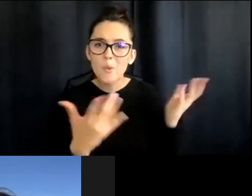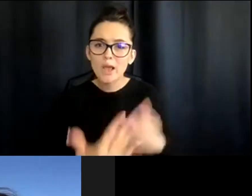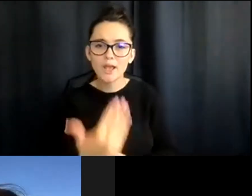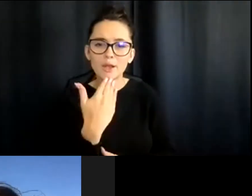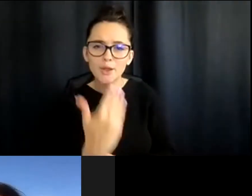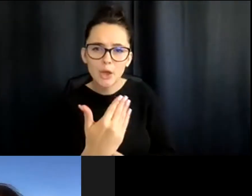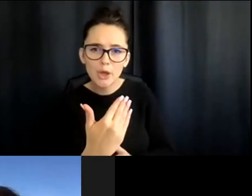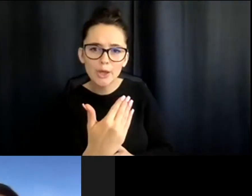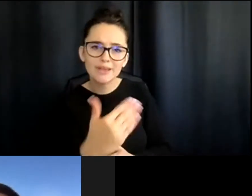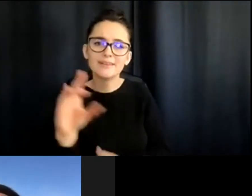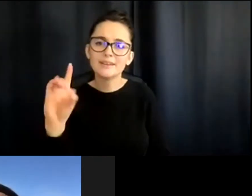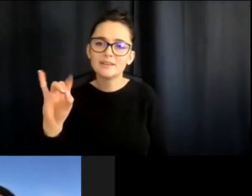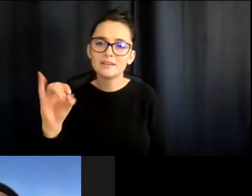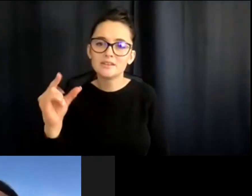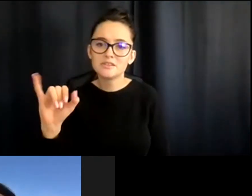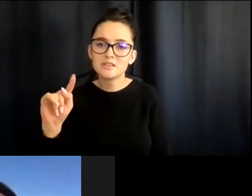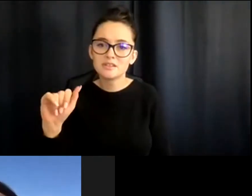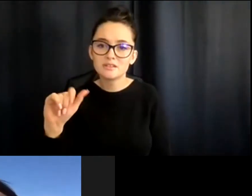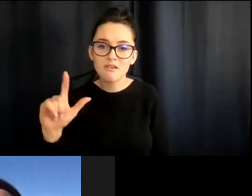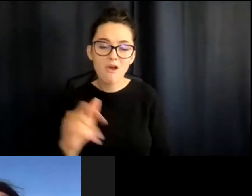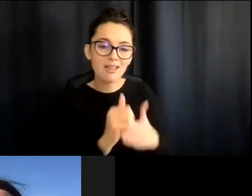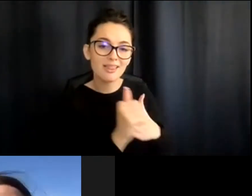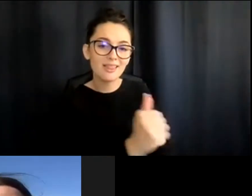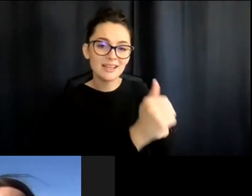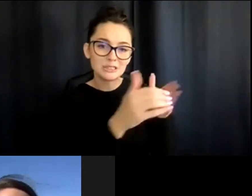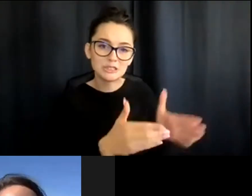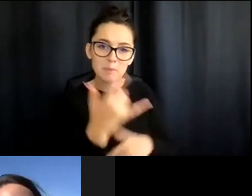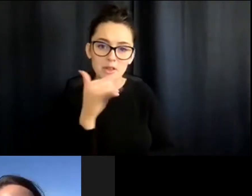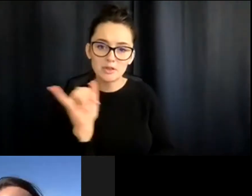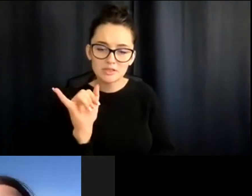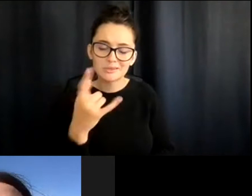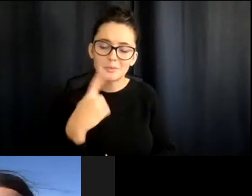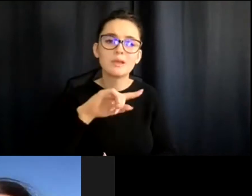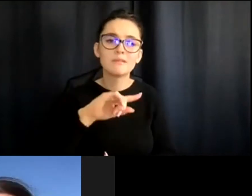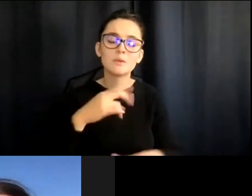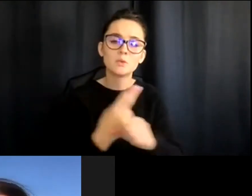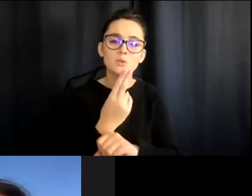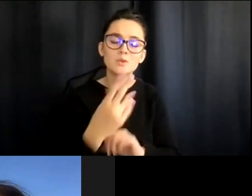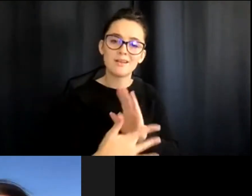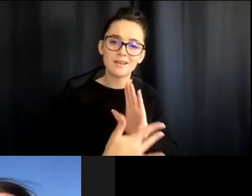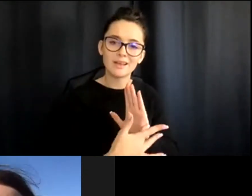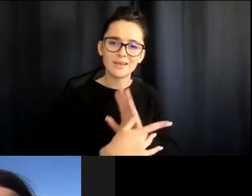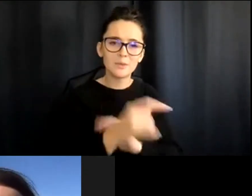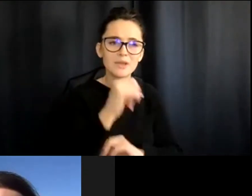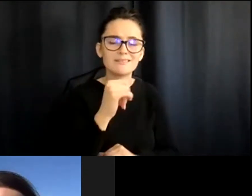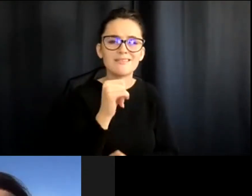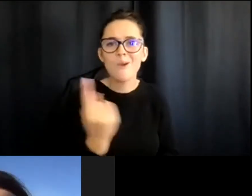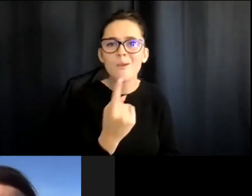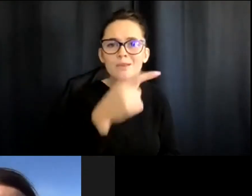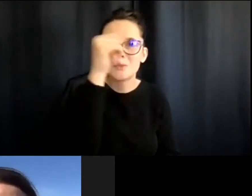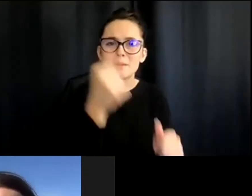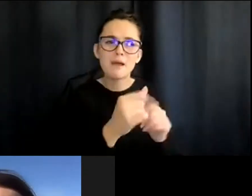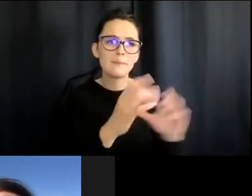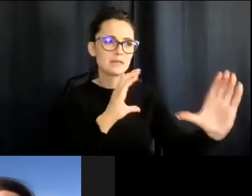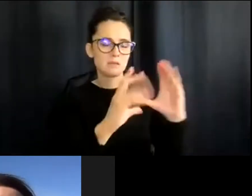these virtual field trips. So we use technology. We not only remember to communicate with kindness and